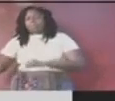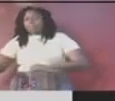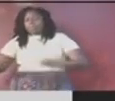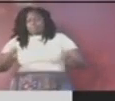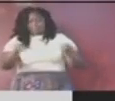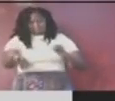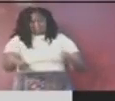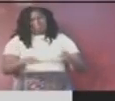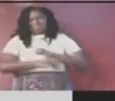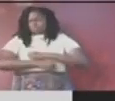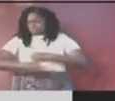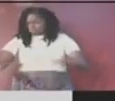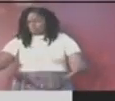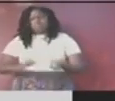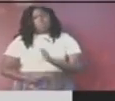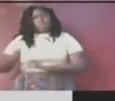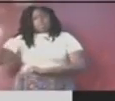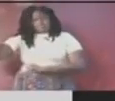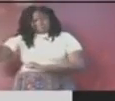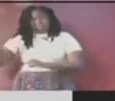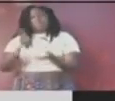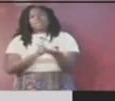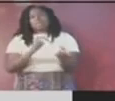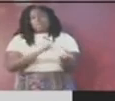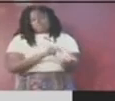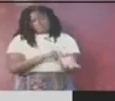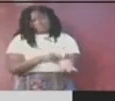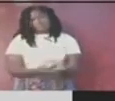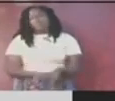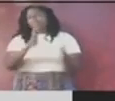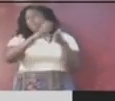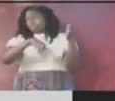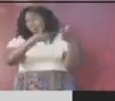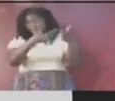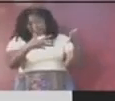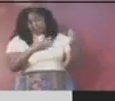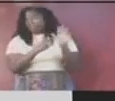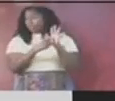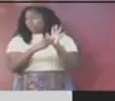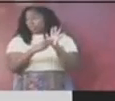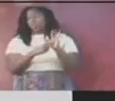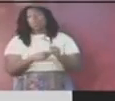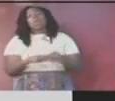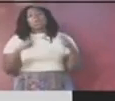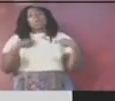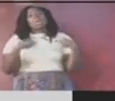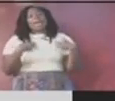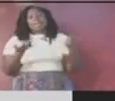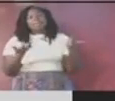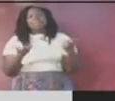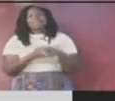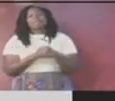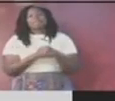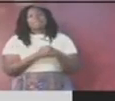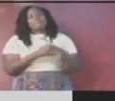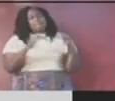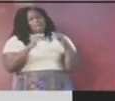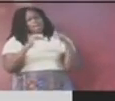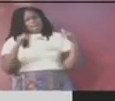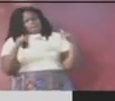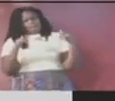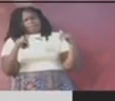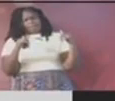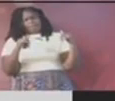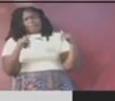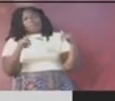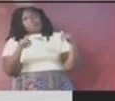the board. This graph, just to demonstrate to you, Rashad, shows that the gap between the number of admissions and discharges is